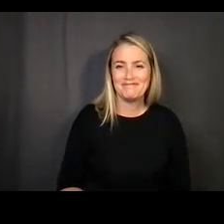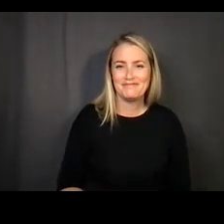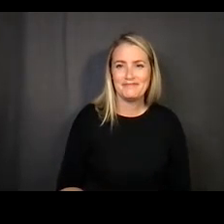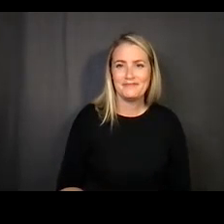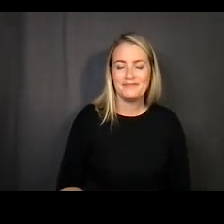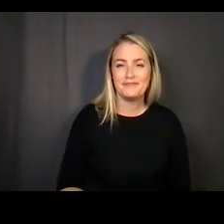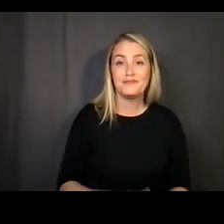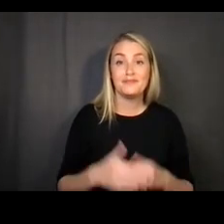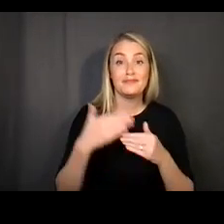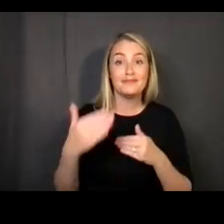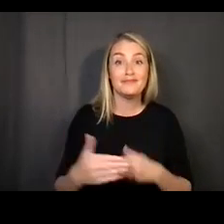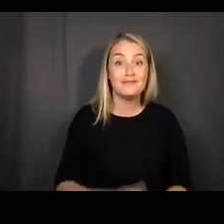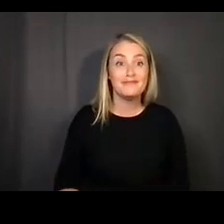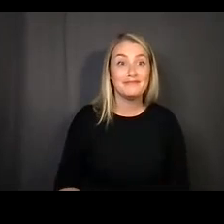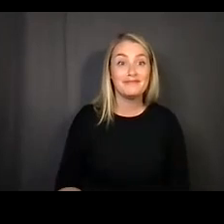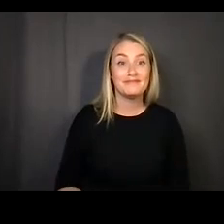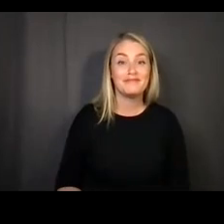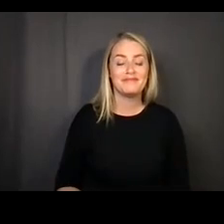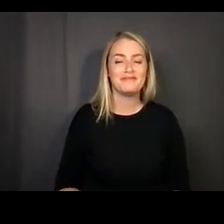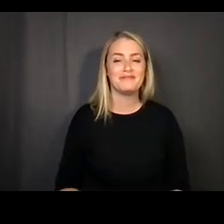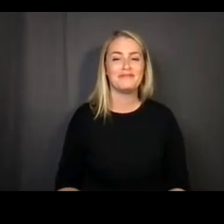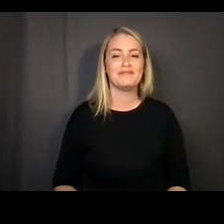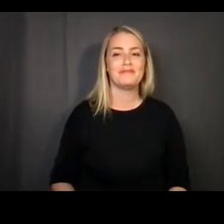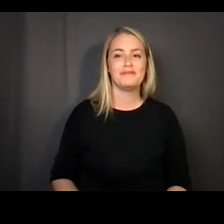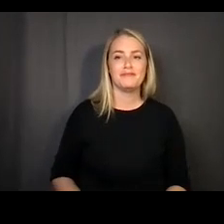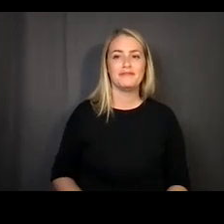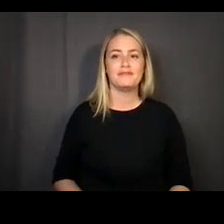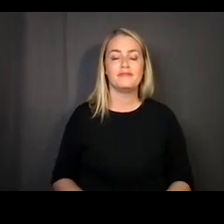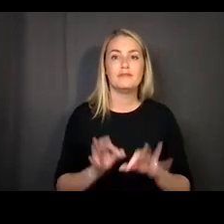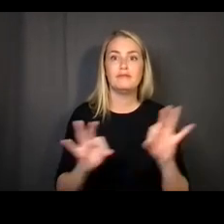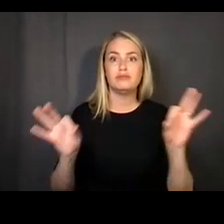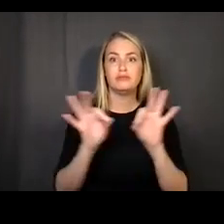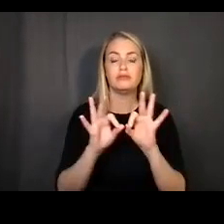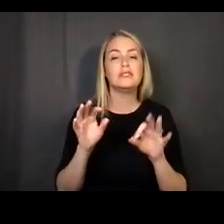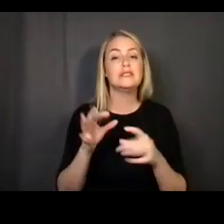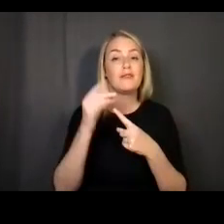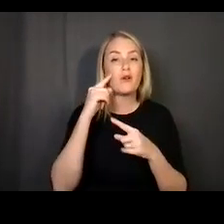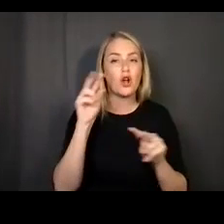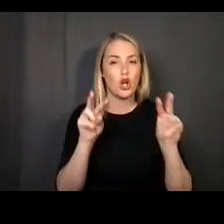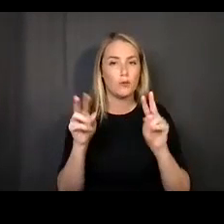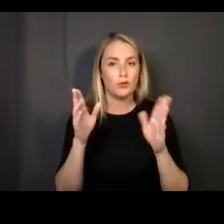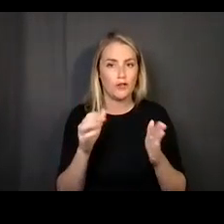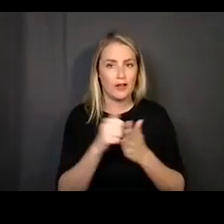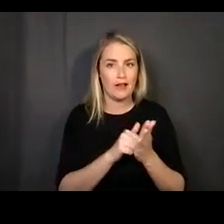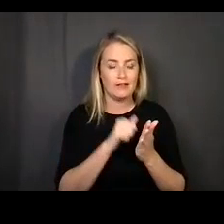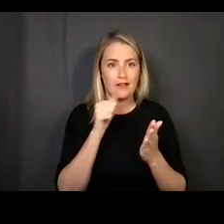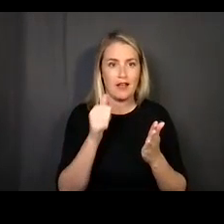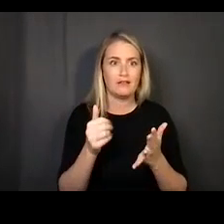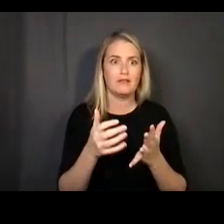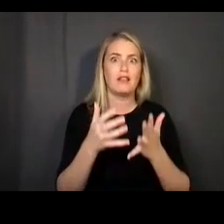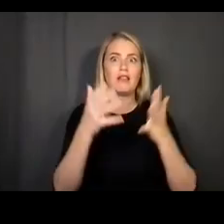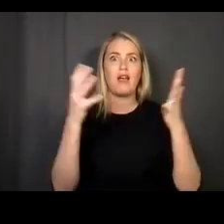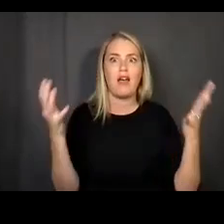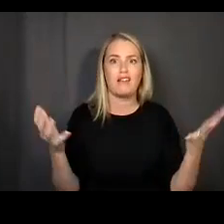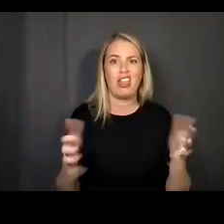So the next slide is important, La próxima especially for your observer diapositiva es account, so you importante don't get especialmente para lots of quien tiene unwanted cuentas de emails